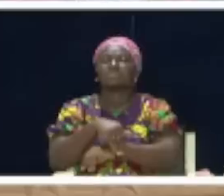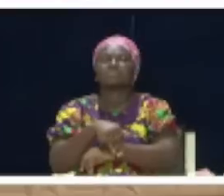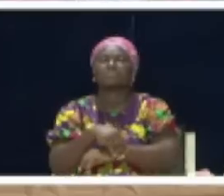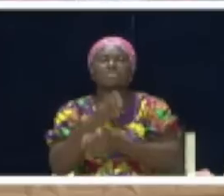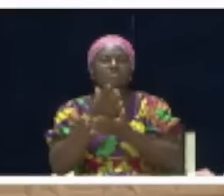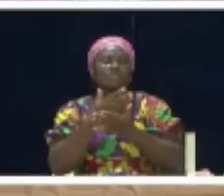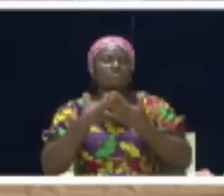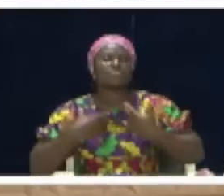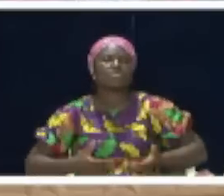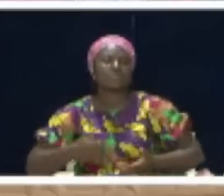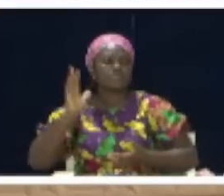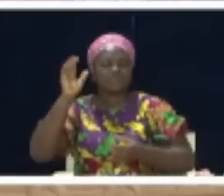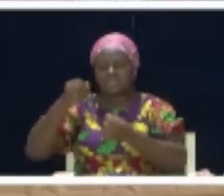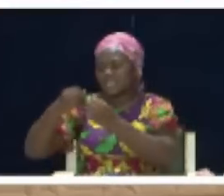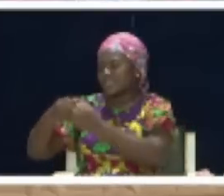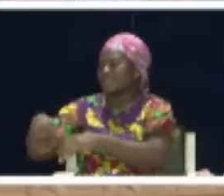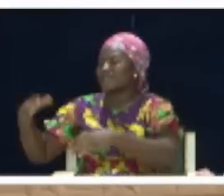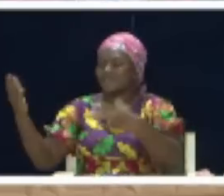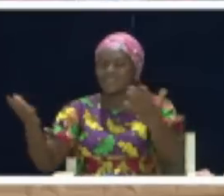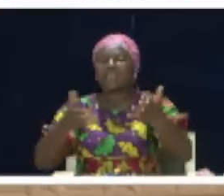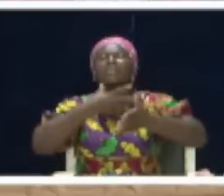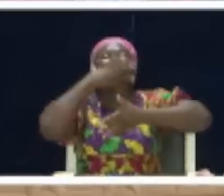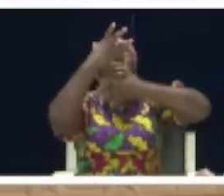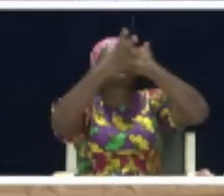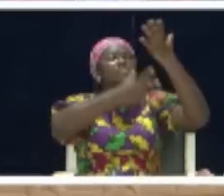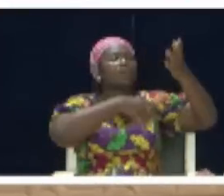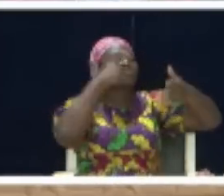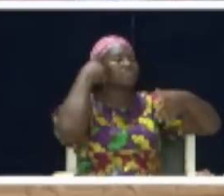Someone will leave here shouting for joy.